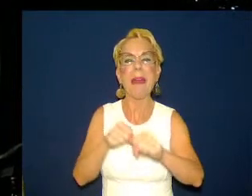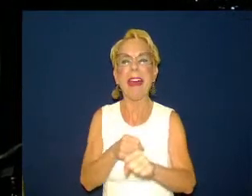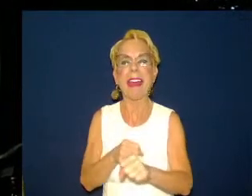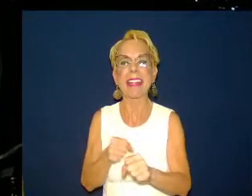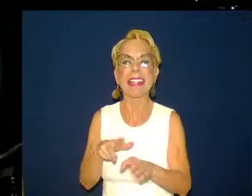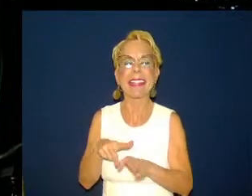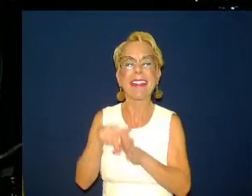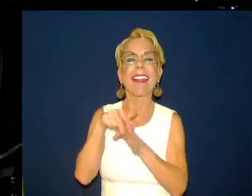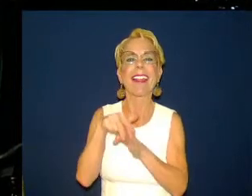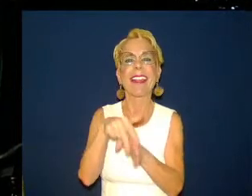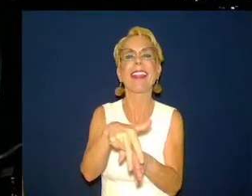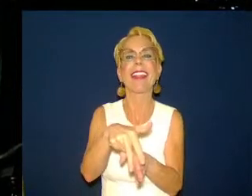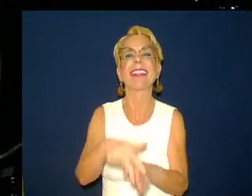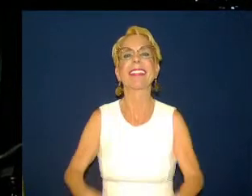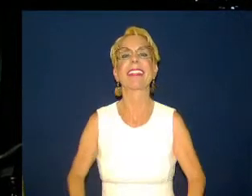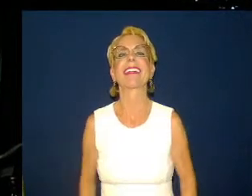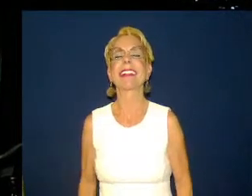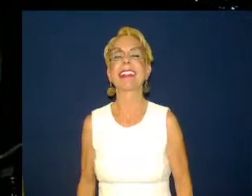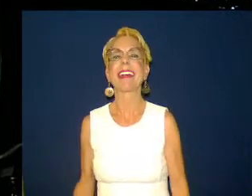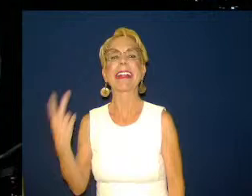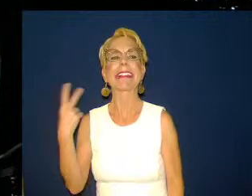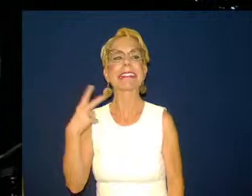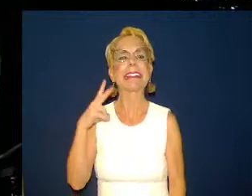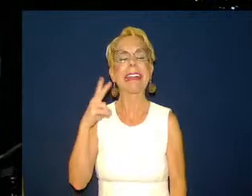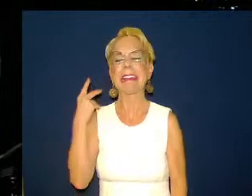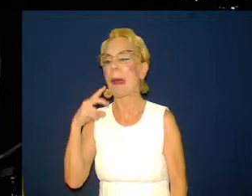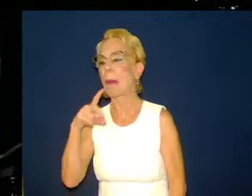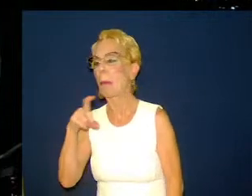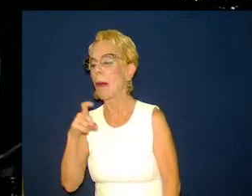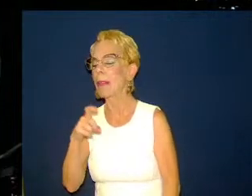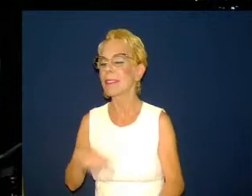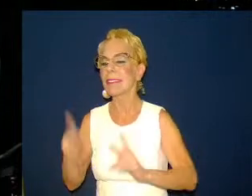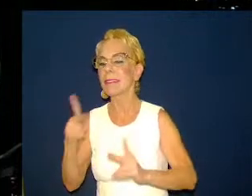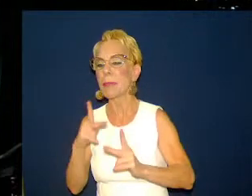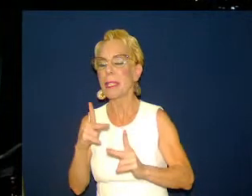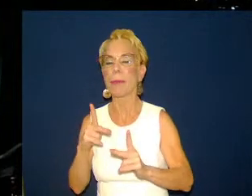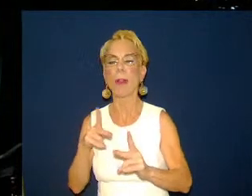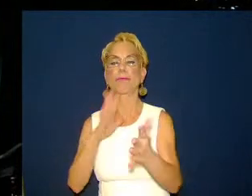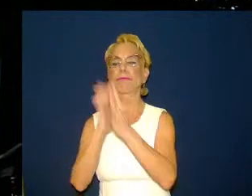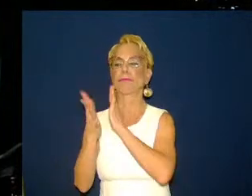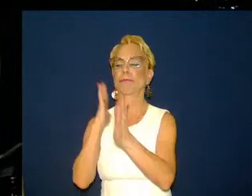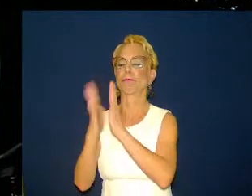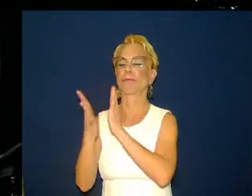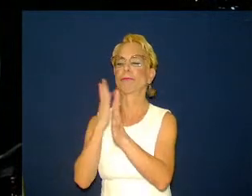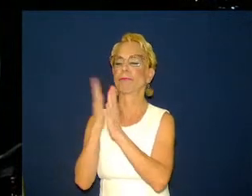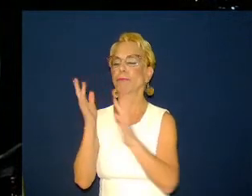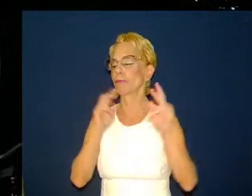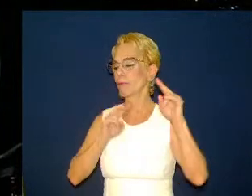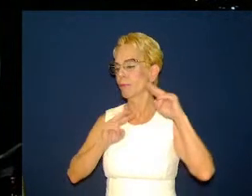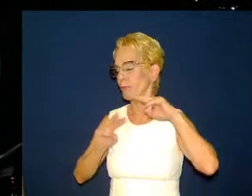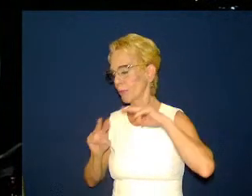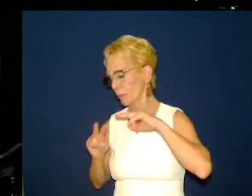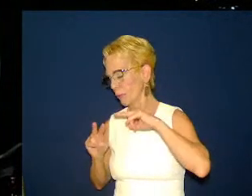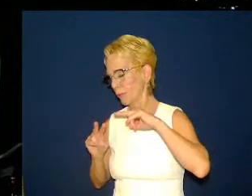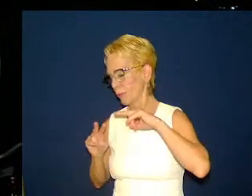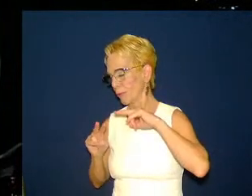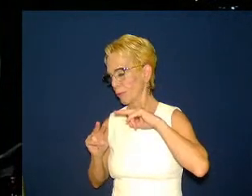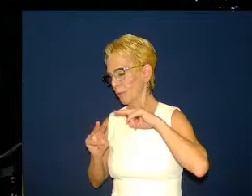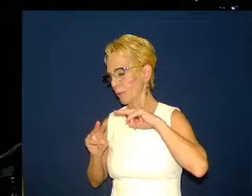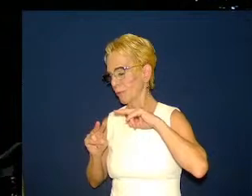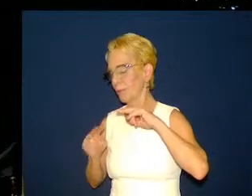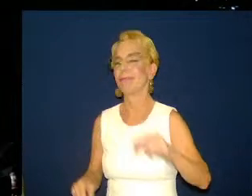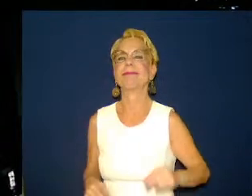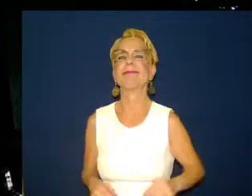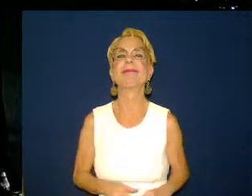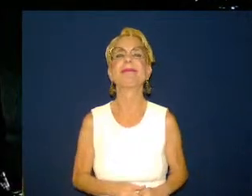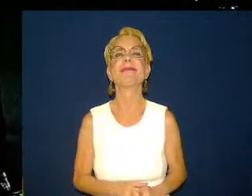the park bench, so I can watch people for about an hour." And she said, "Well, I'm going to do about 12. I thought,